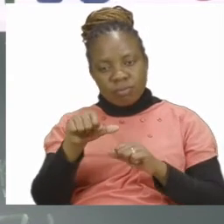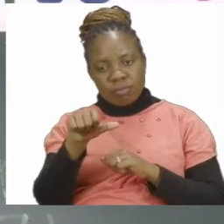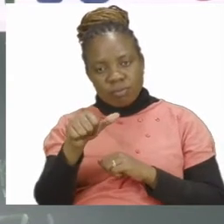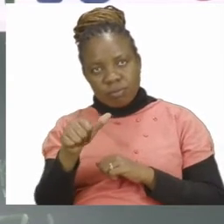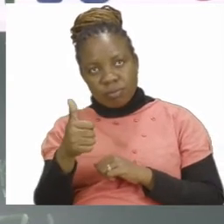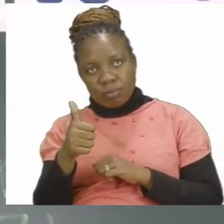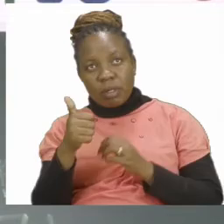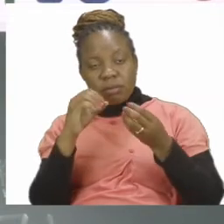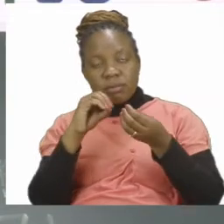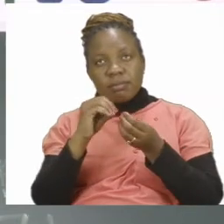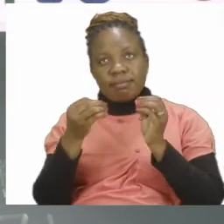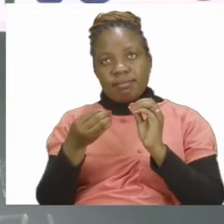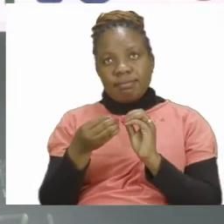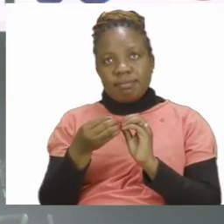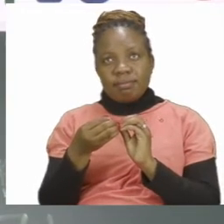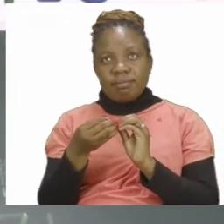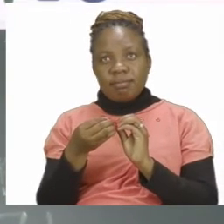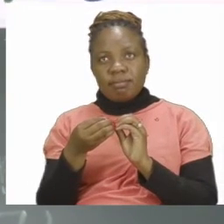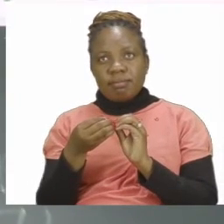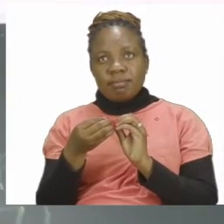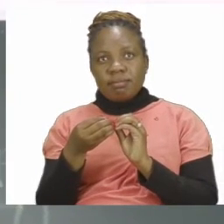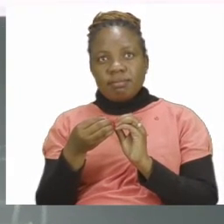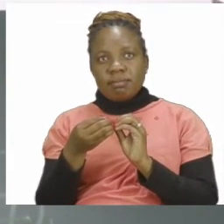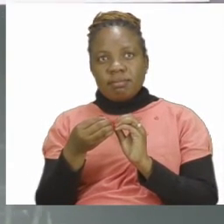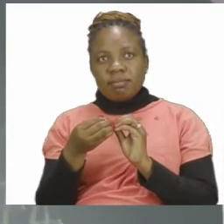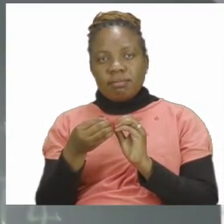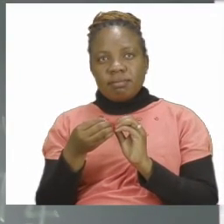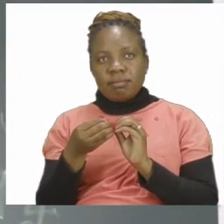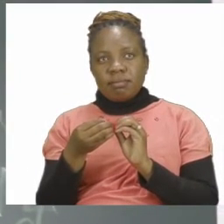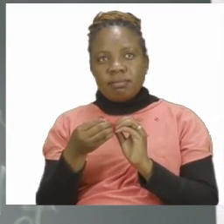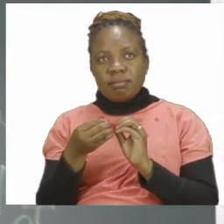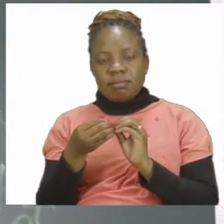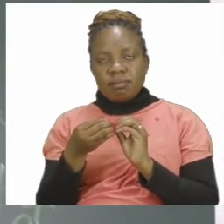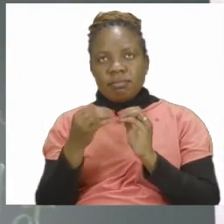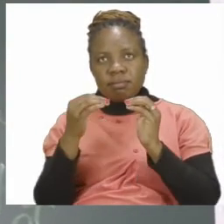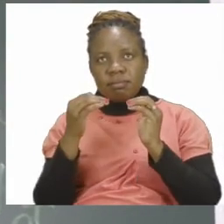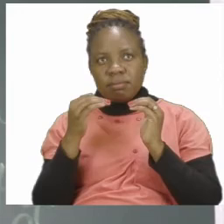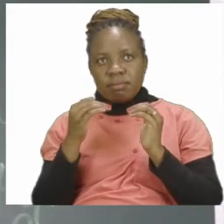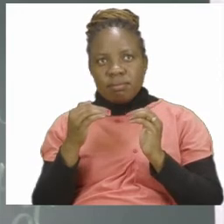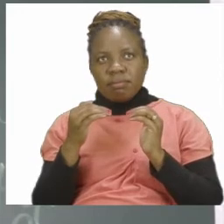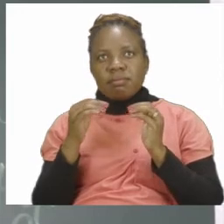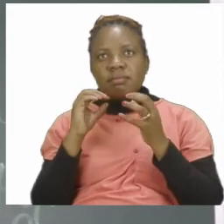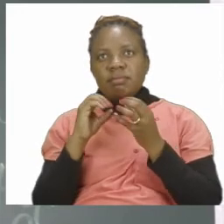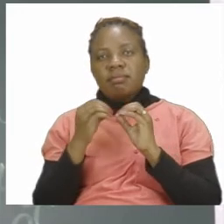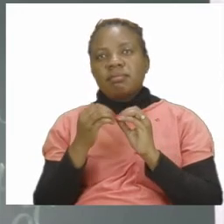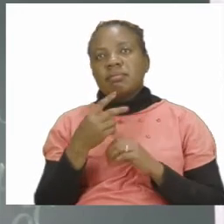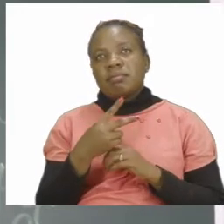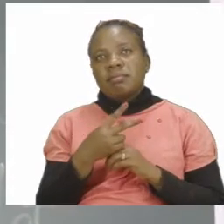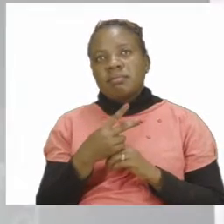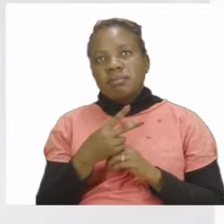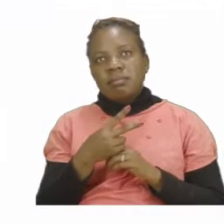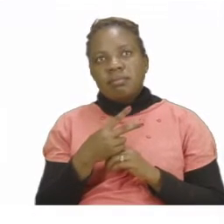the other numbers or sums, let's quickly have a look at number 2. On